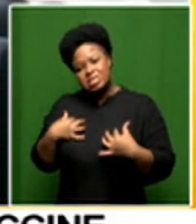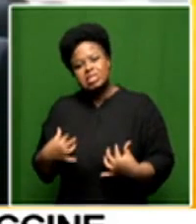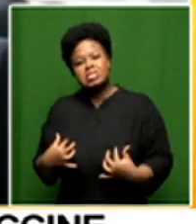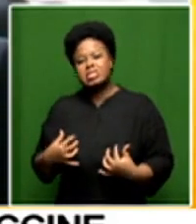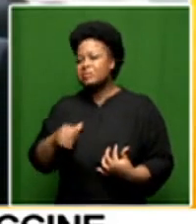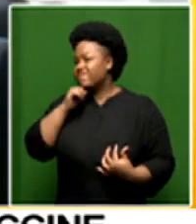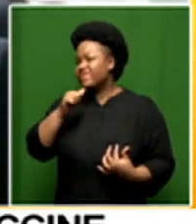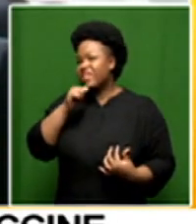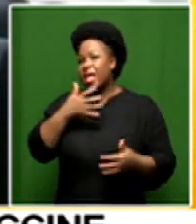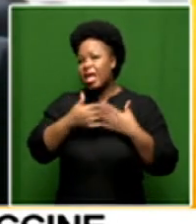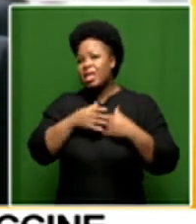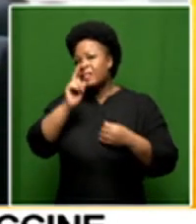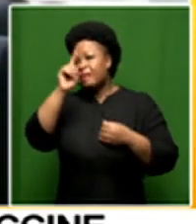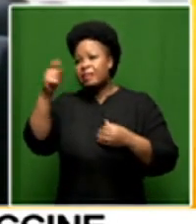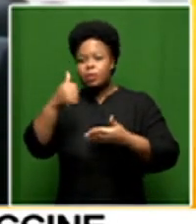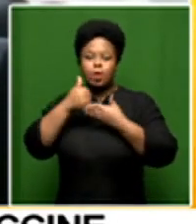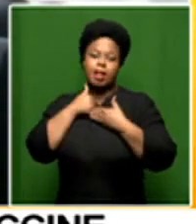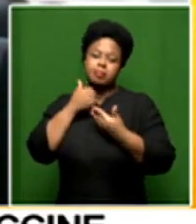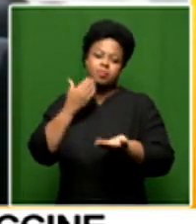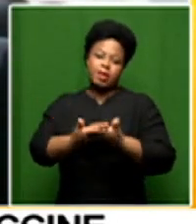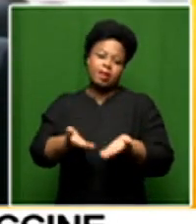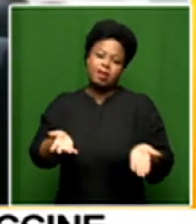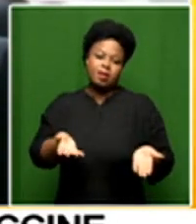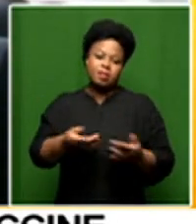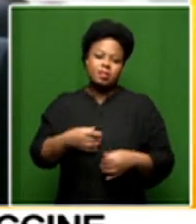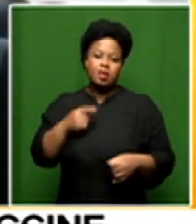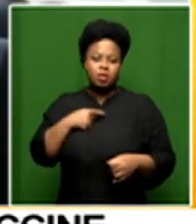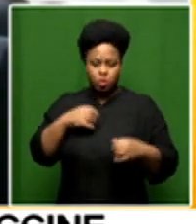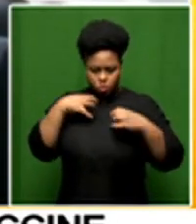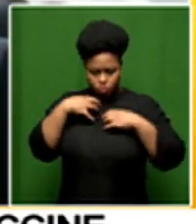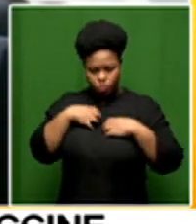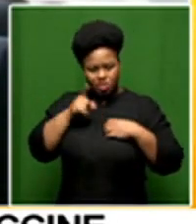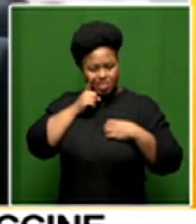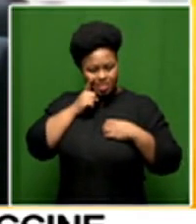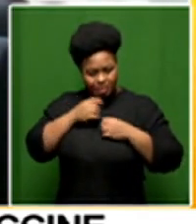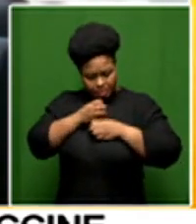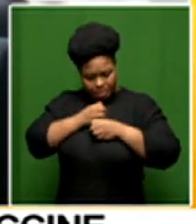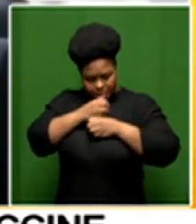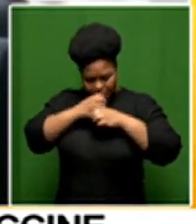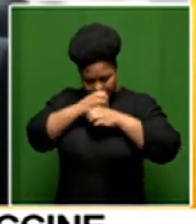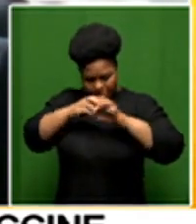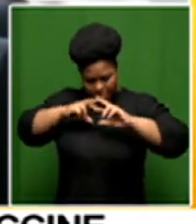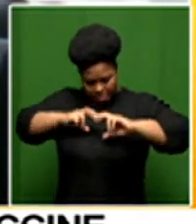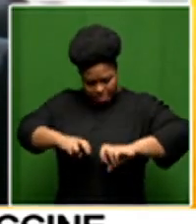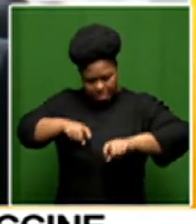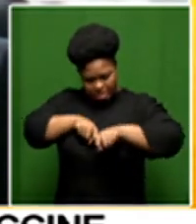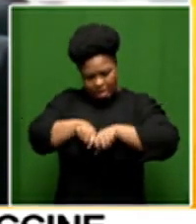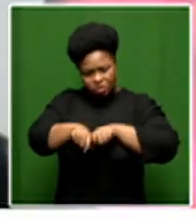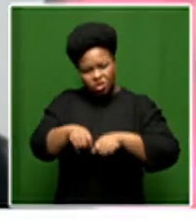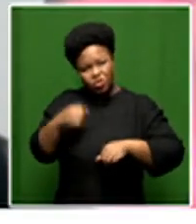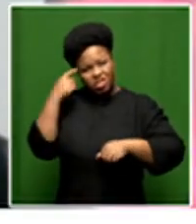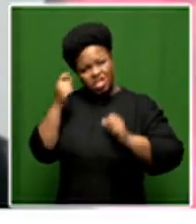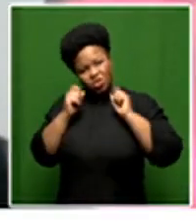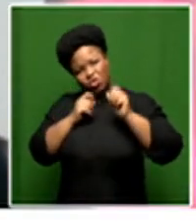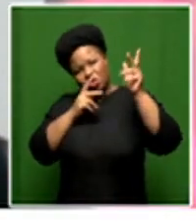anything that you are told that is helpful, subject it to your own instruments, test it. You can't risk and take it for granted